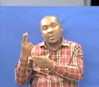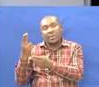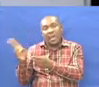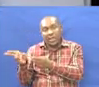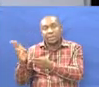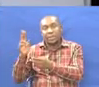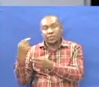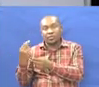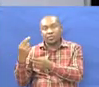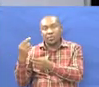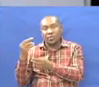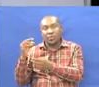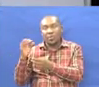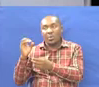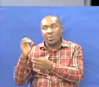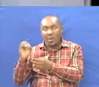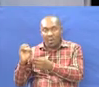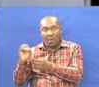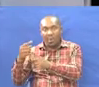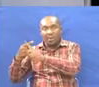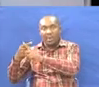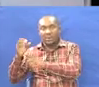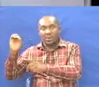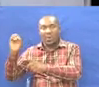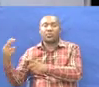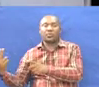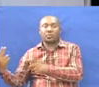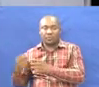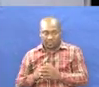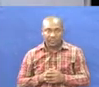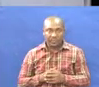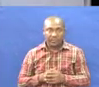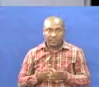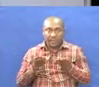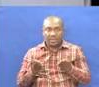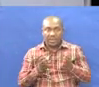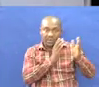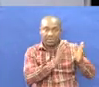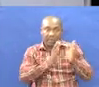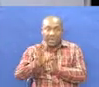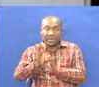this is the chemical reaction involved in the preparation of oxygen